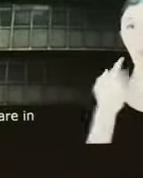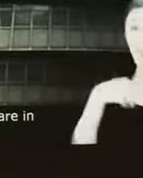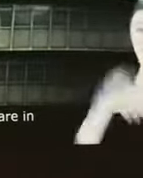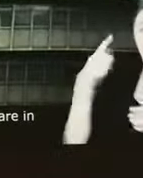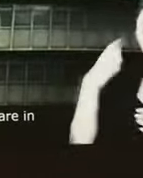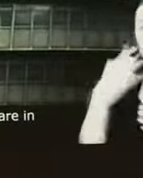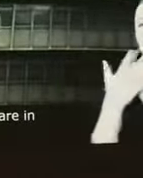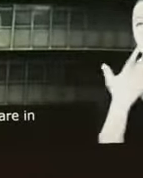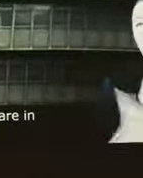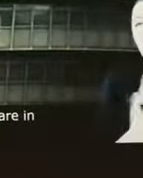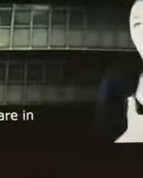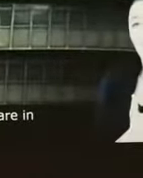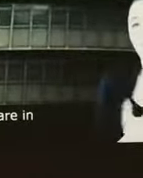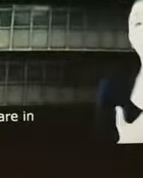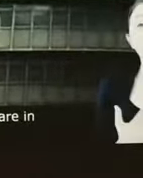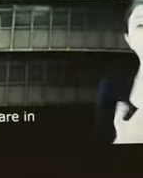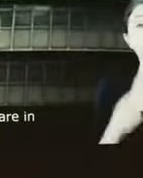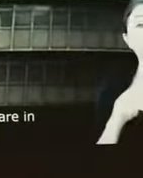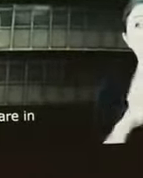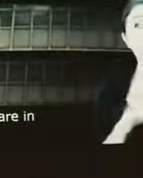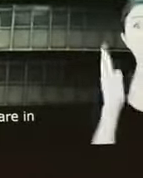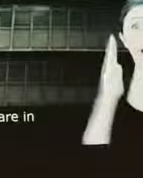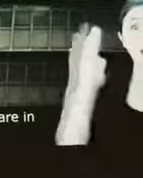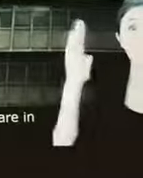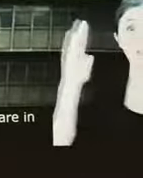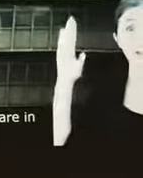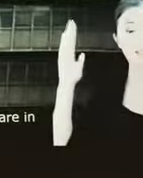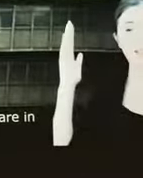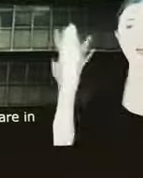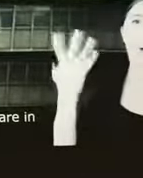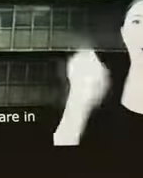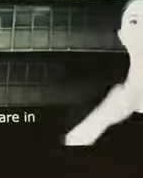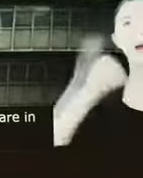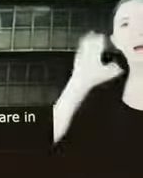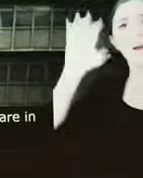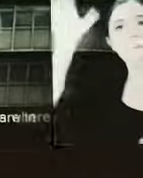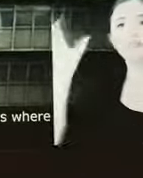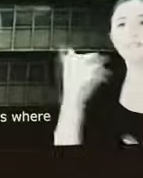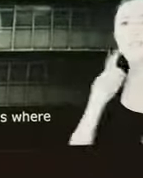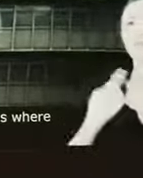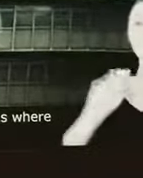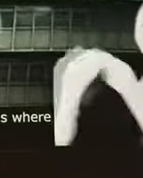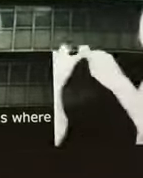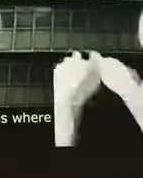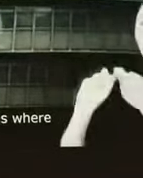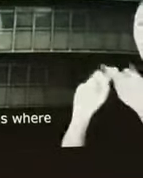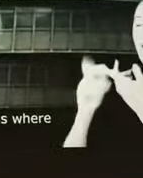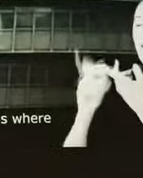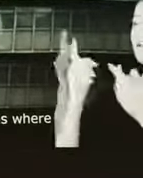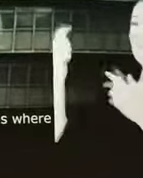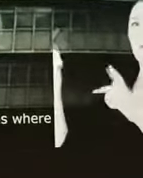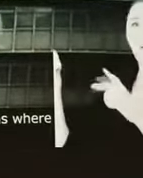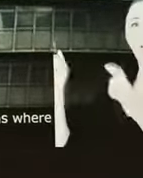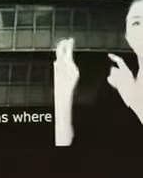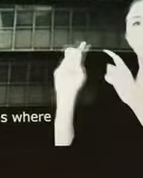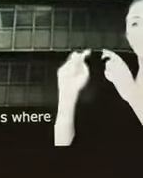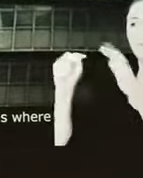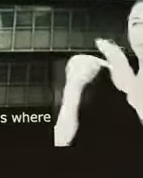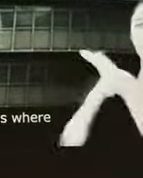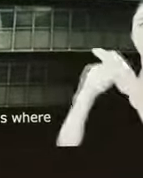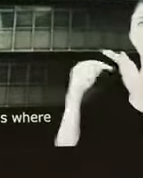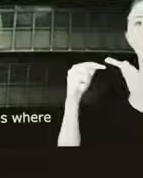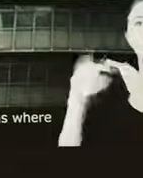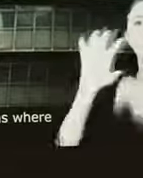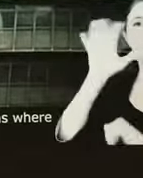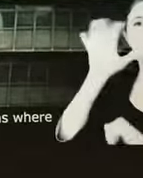my boroughs, where you have reliance on the shops for people coming into the borough, they will all be hit by